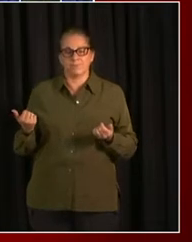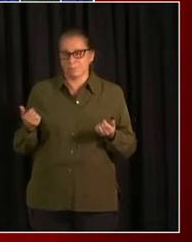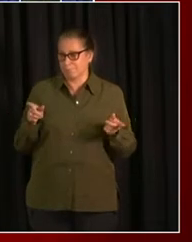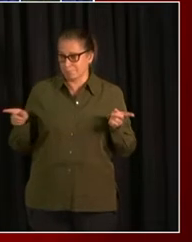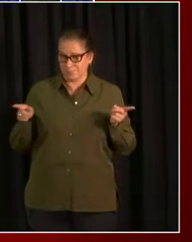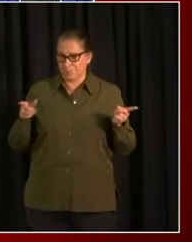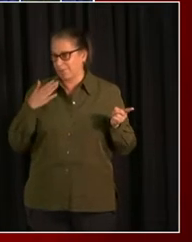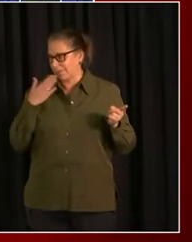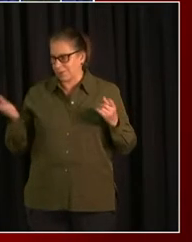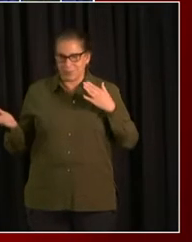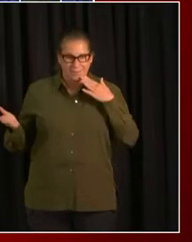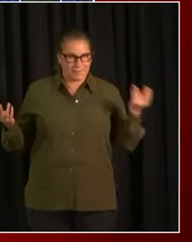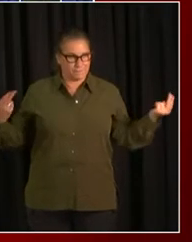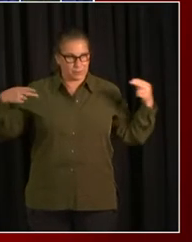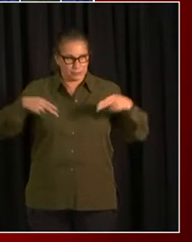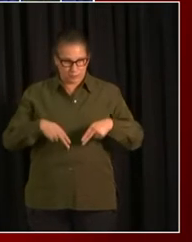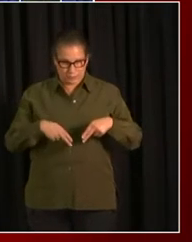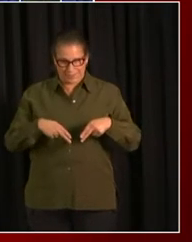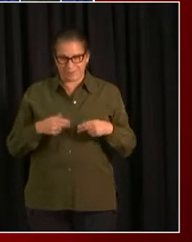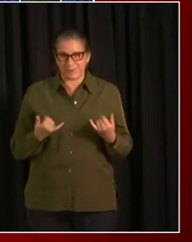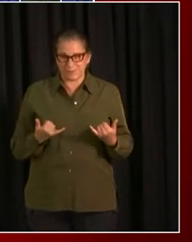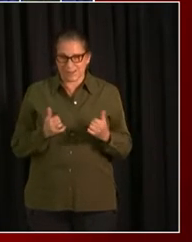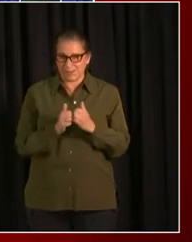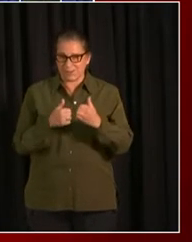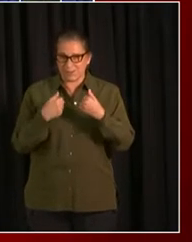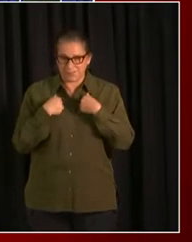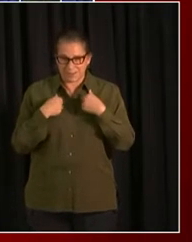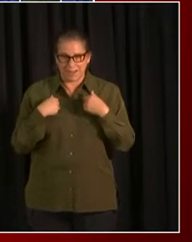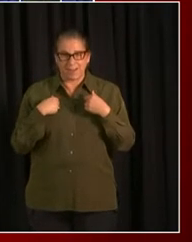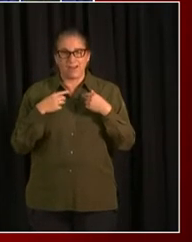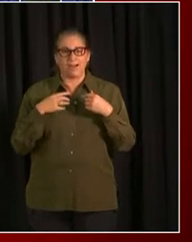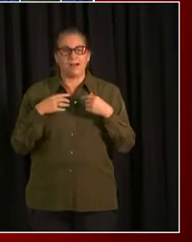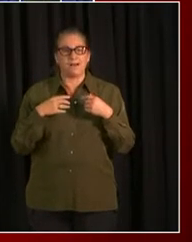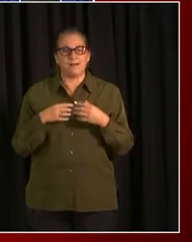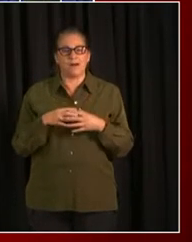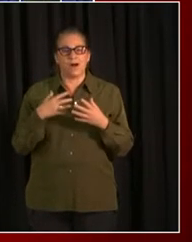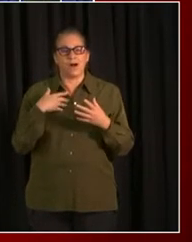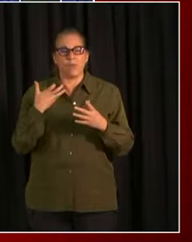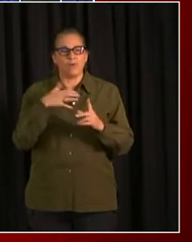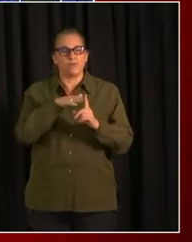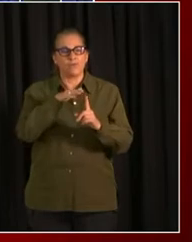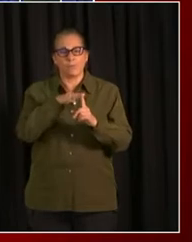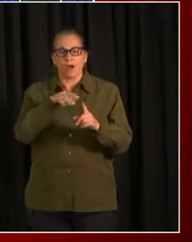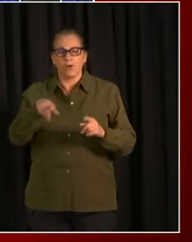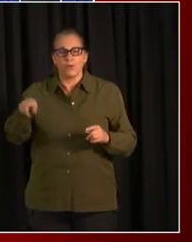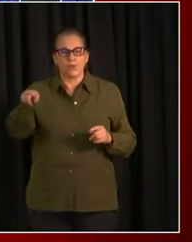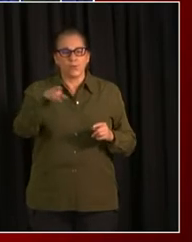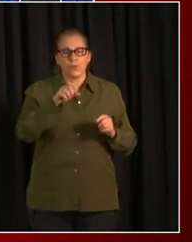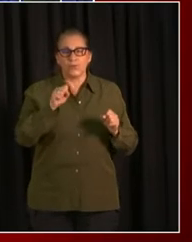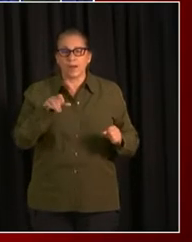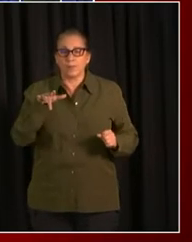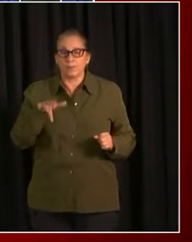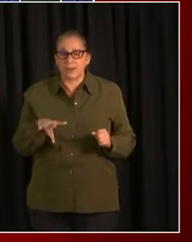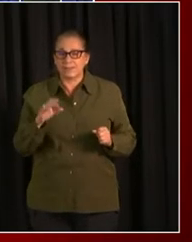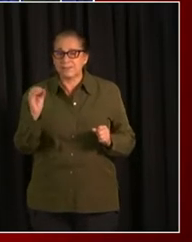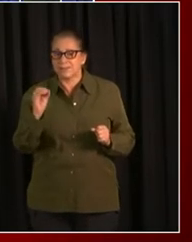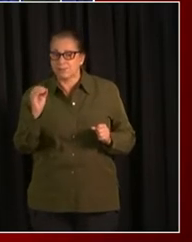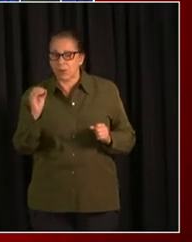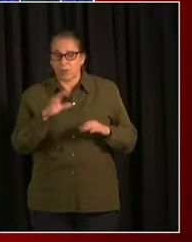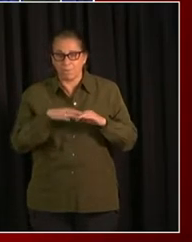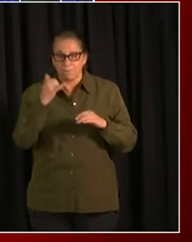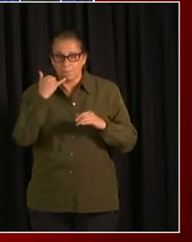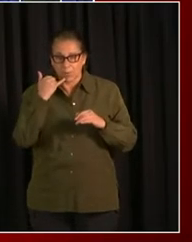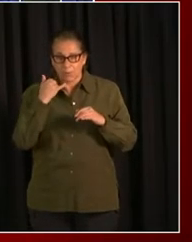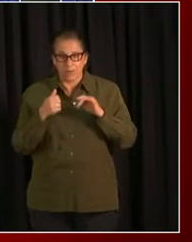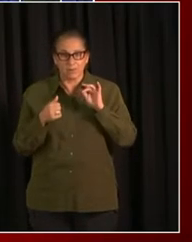us, and before we go into questions, want to remind everyone, again, just real quick, that you can press 0 now to be